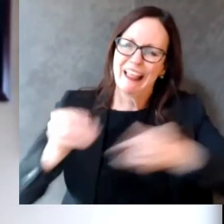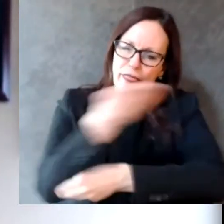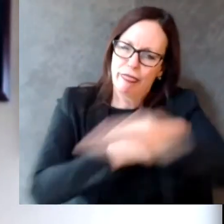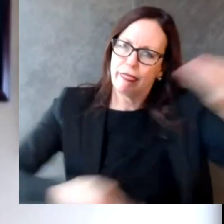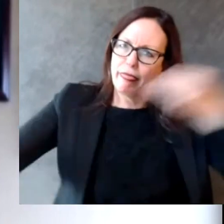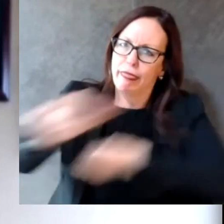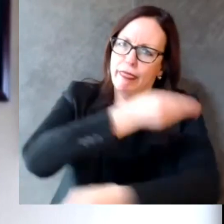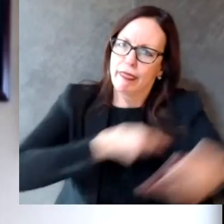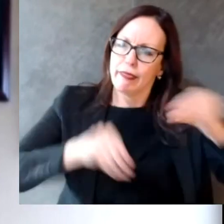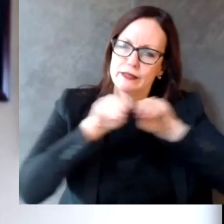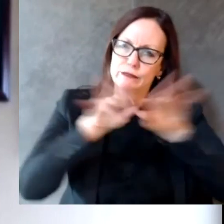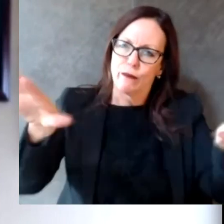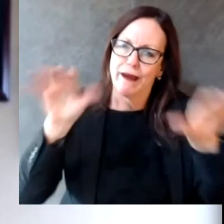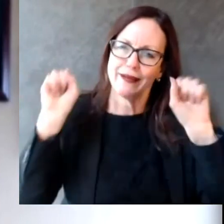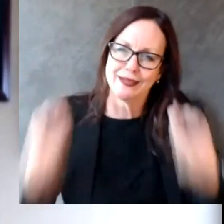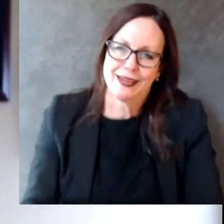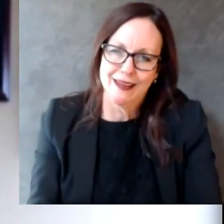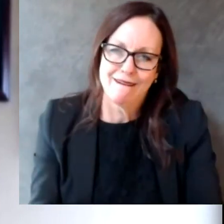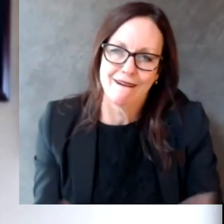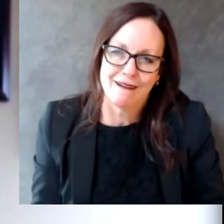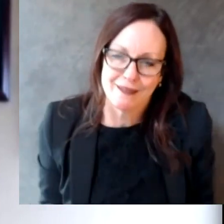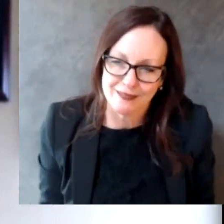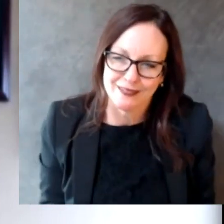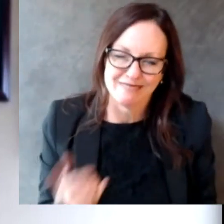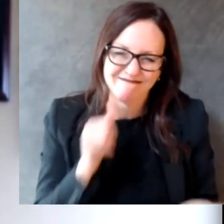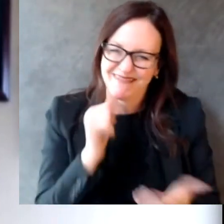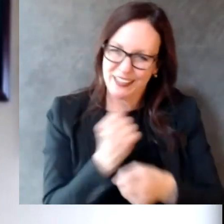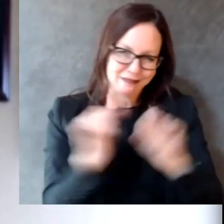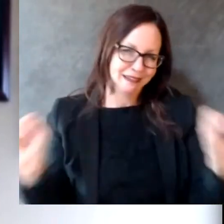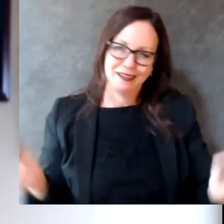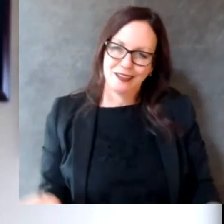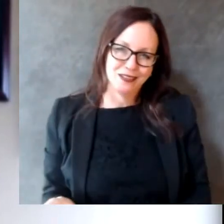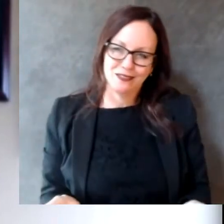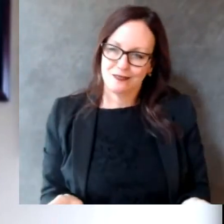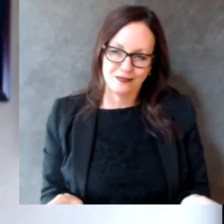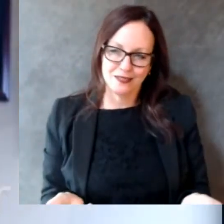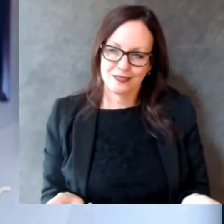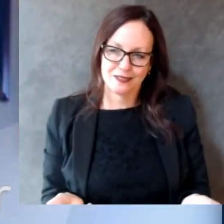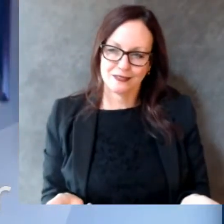how much disease activity there is.